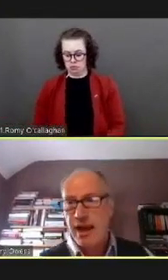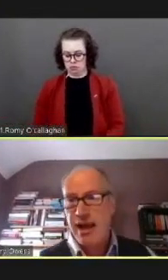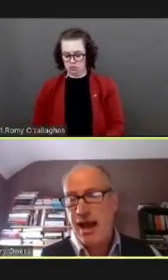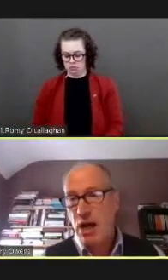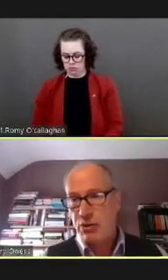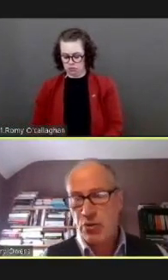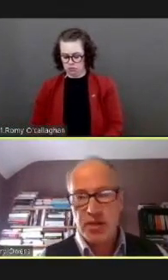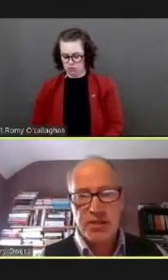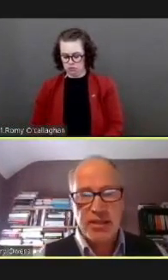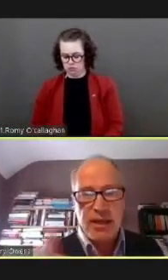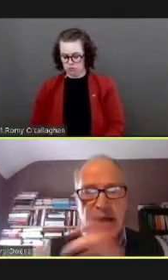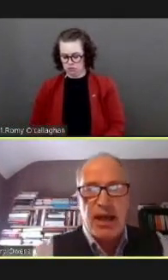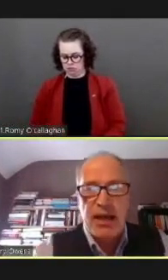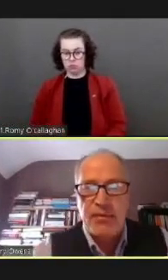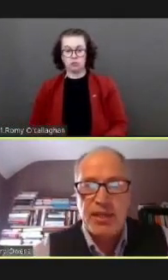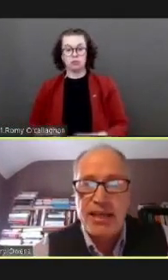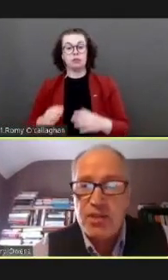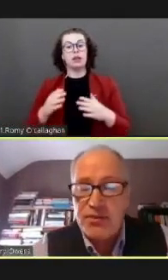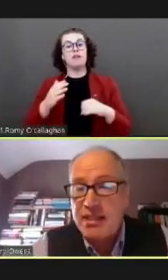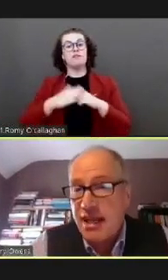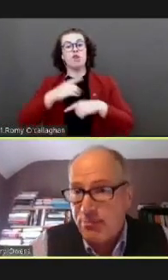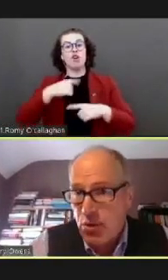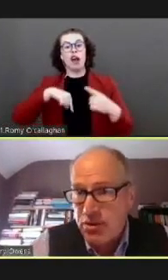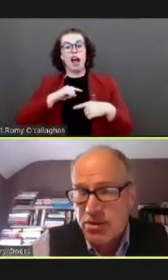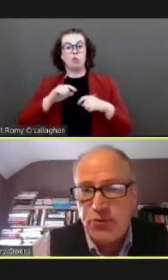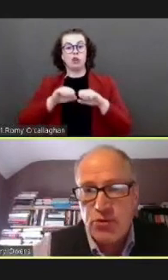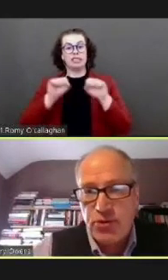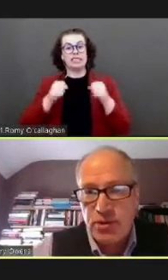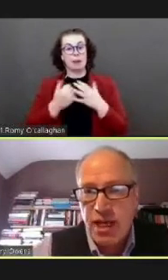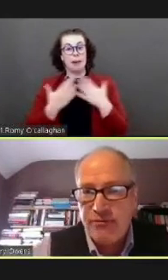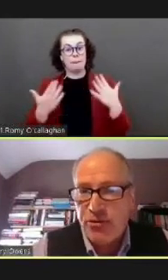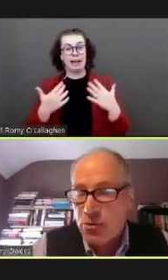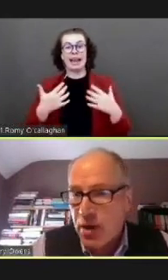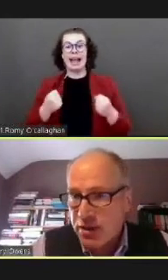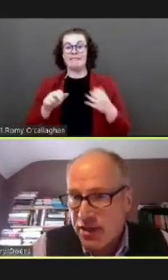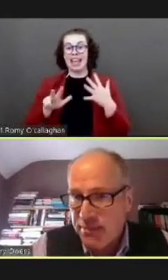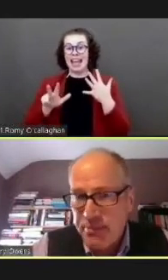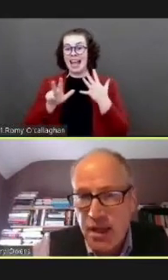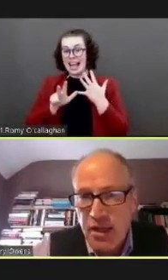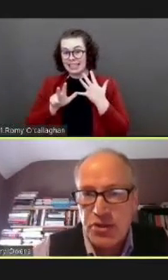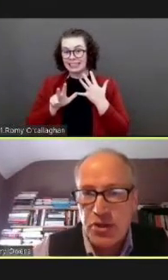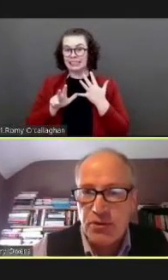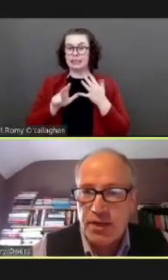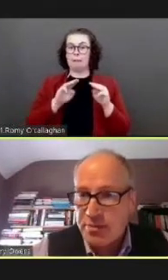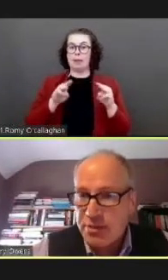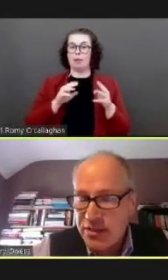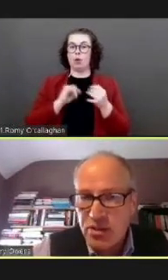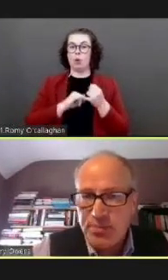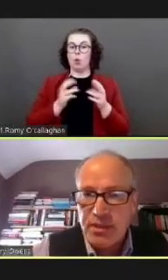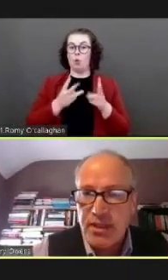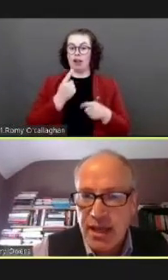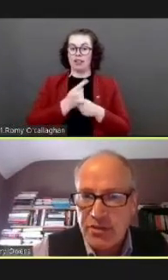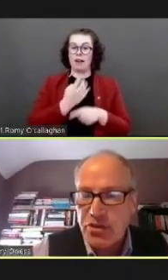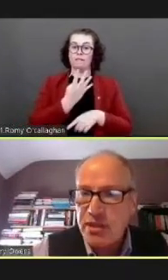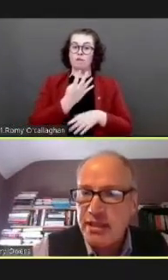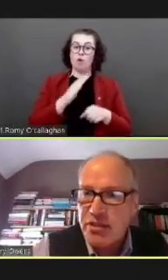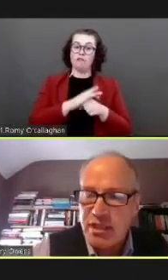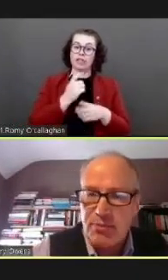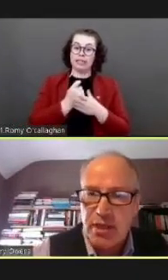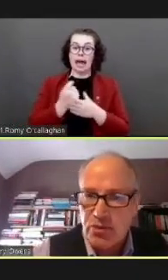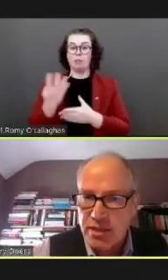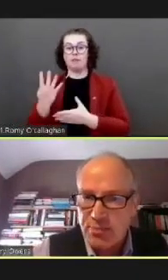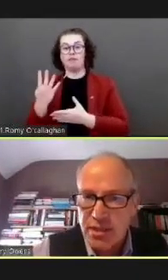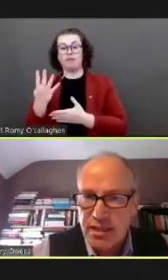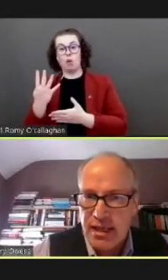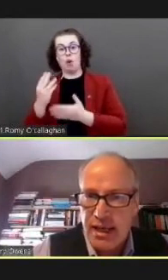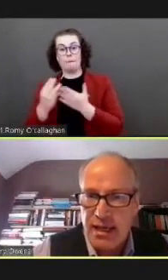operation, how it works, the gate service is 8 posts, 4 full-time, 4 part-time. So substantial, but certainly it